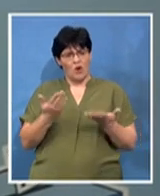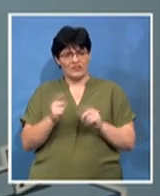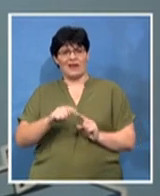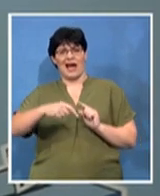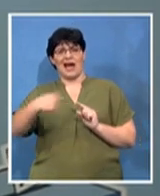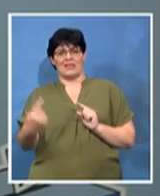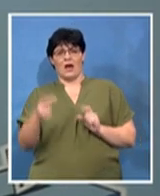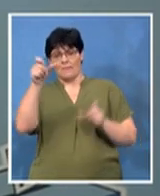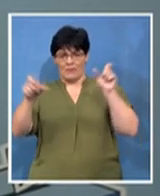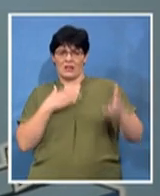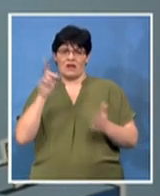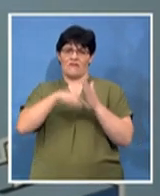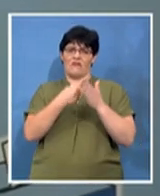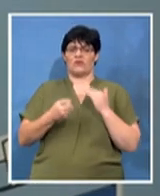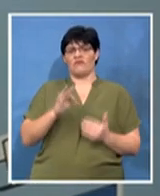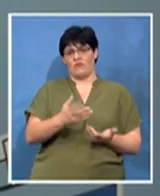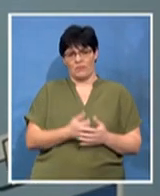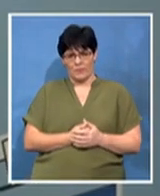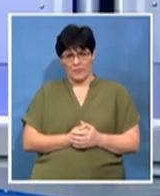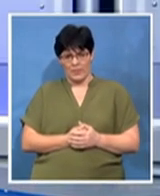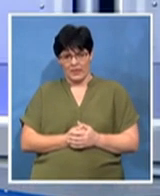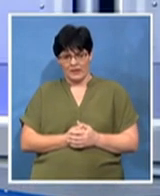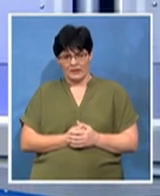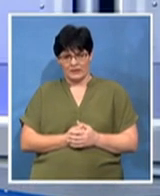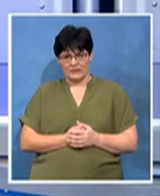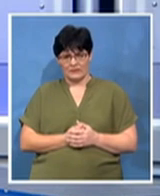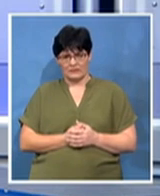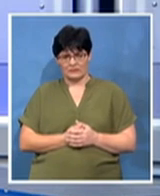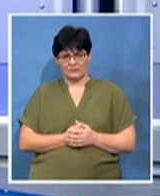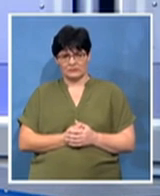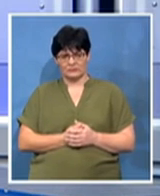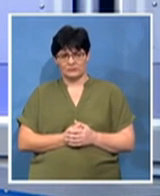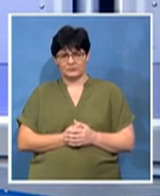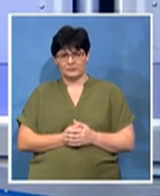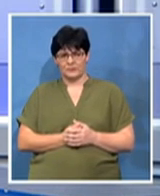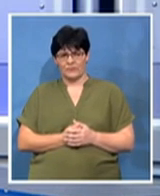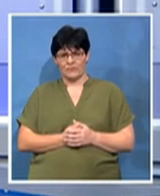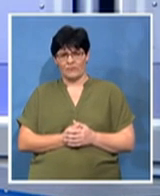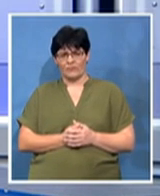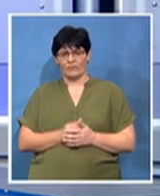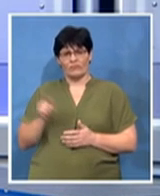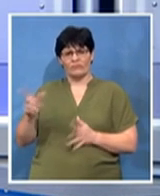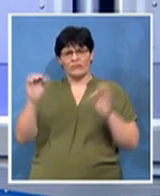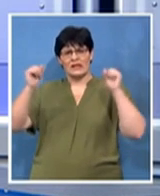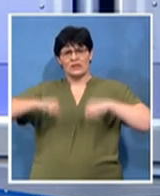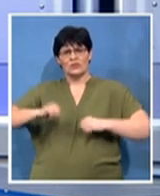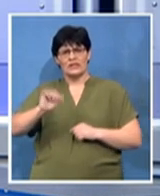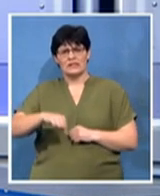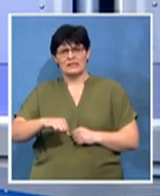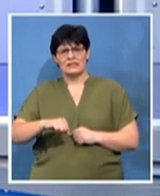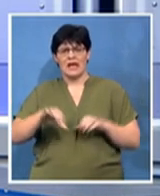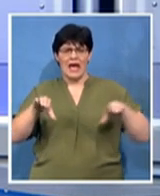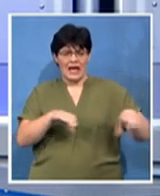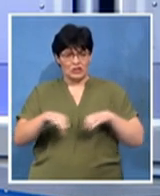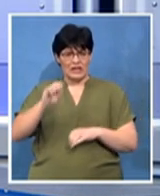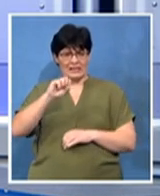electoral voters. Look, Lerato, you would agree that Action SA is a new party. A lot of people